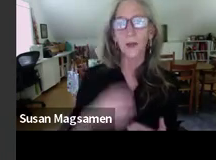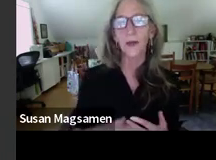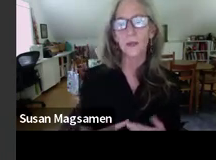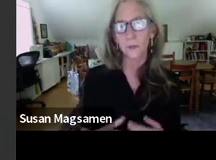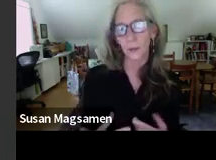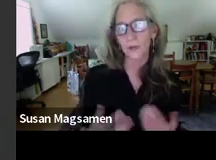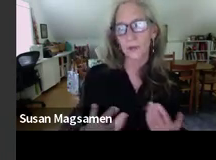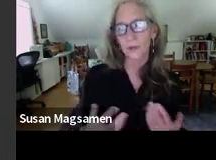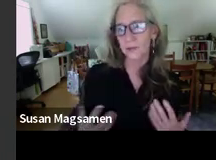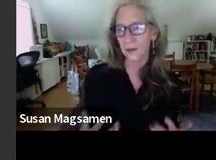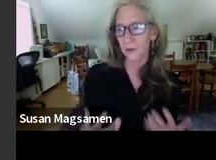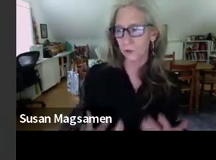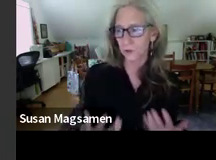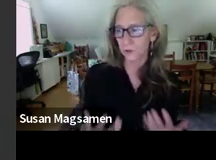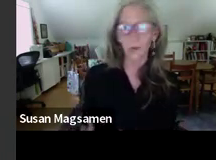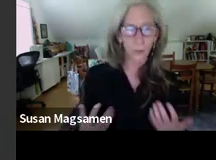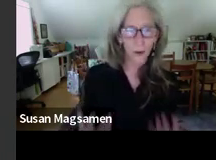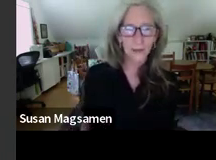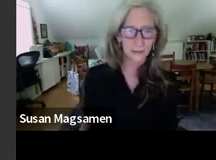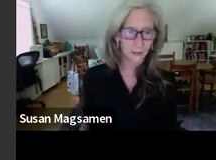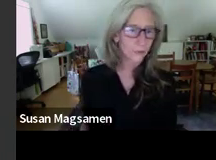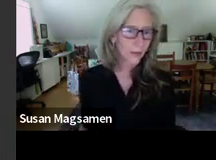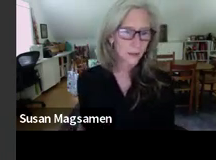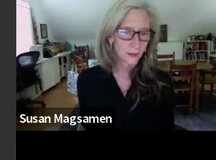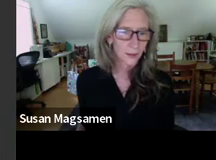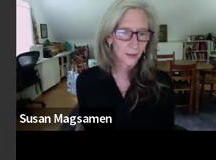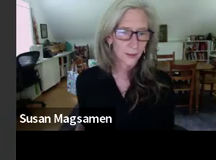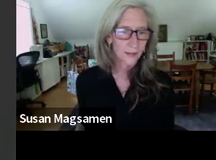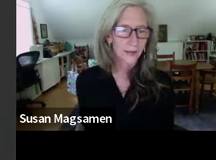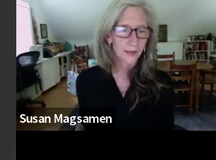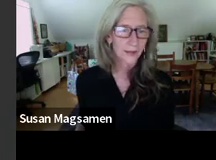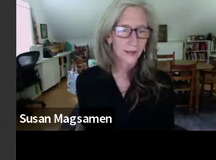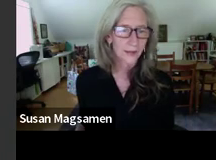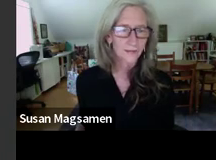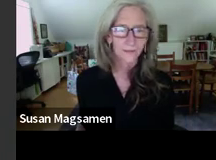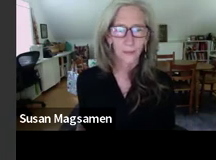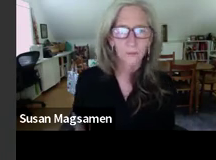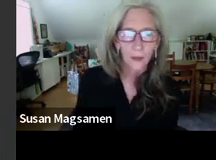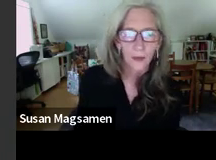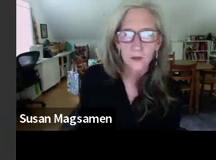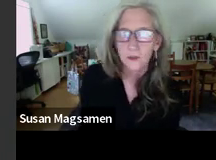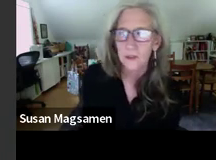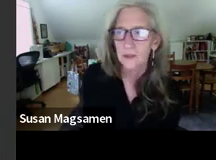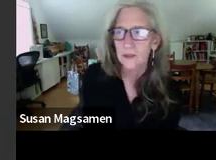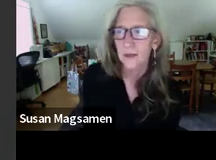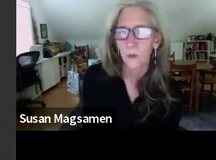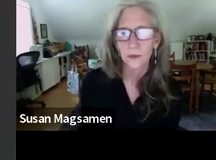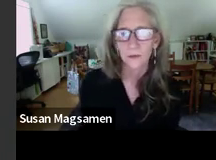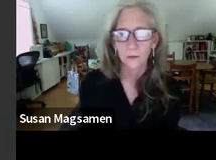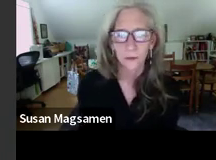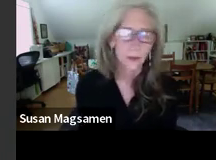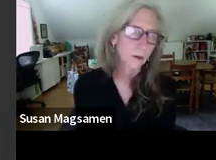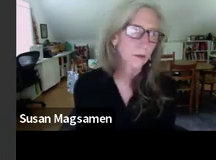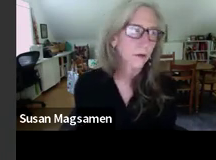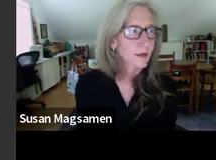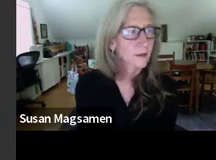the time to be able to just let yourself process information. Next slide. And so just to take